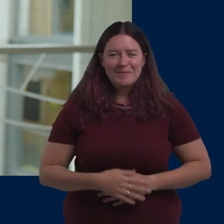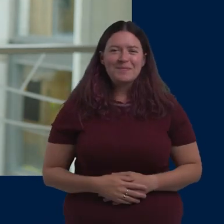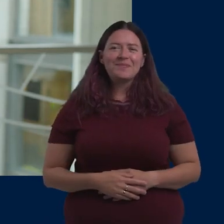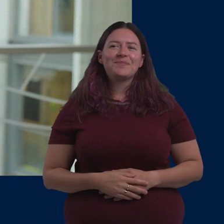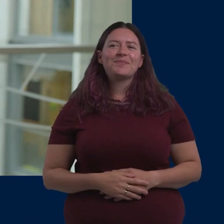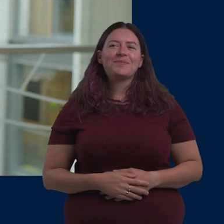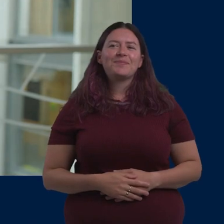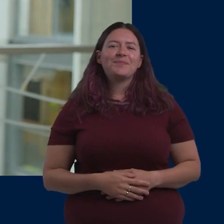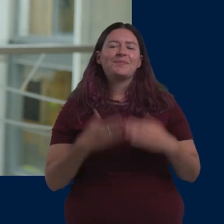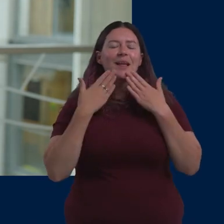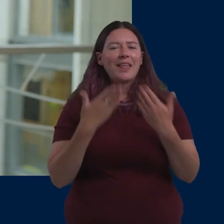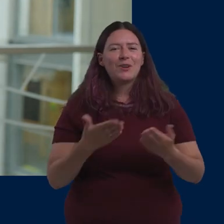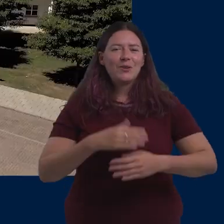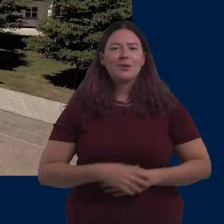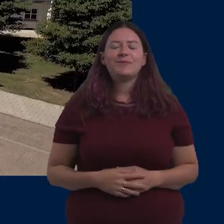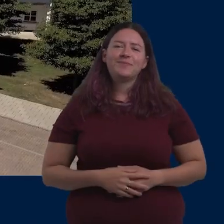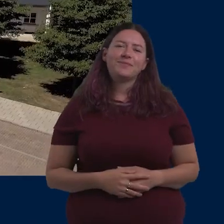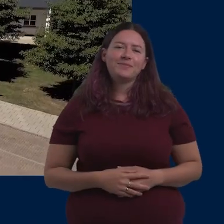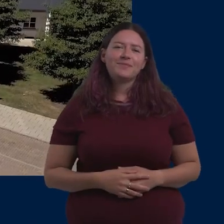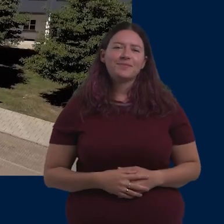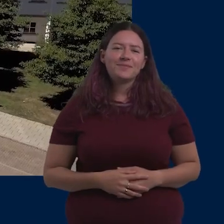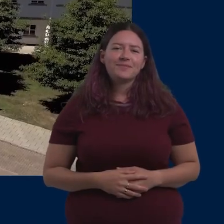salam. Thank you.